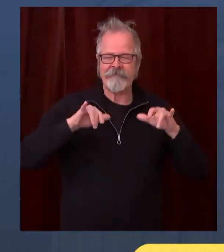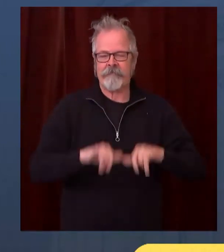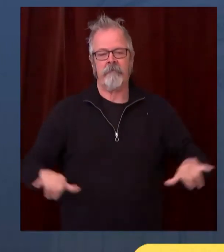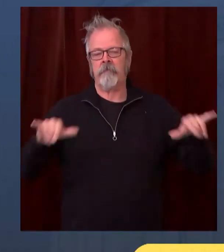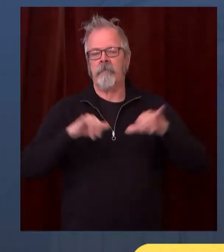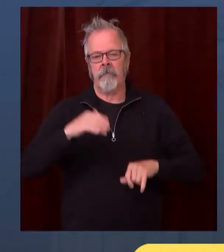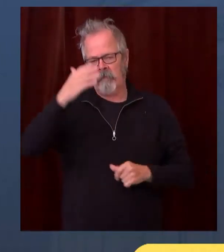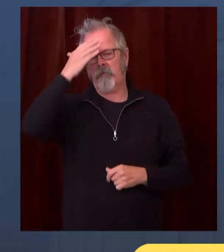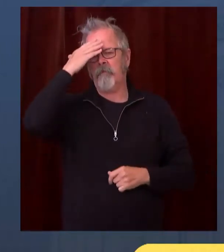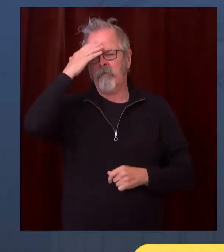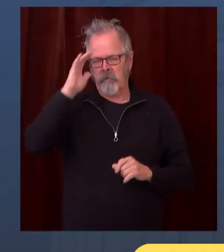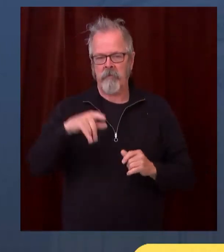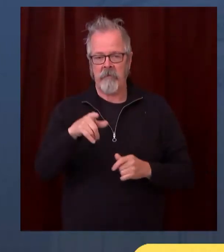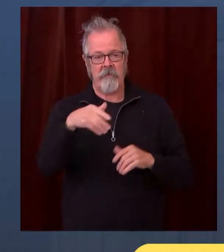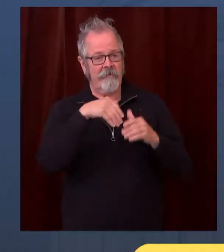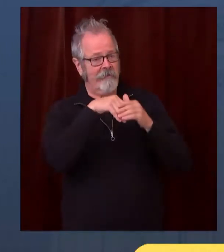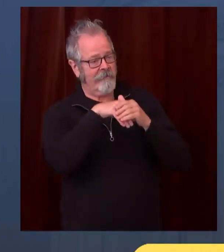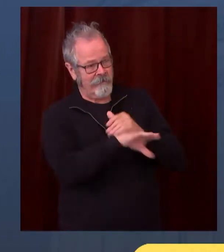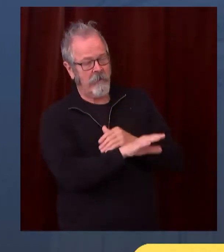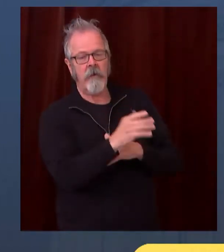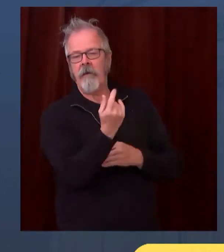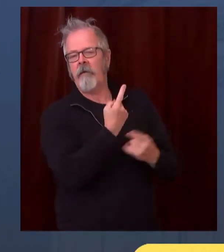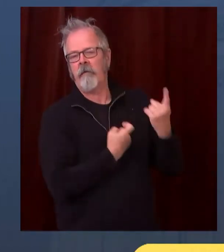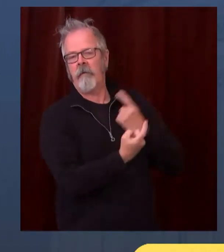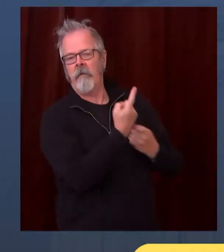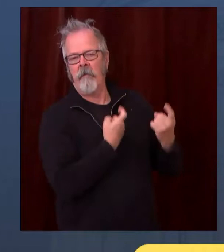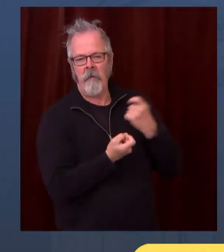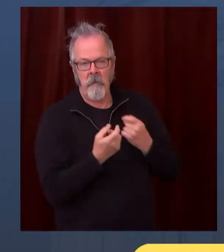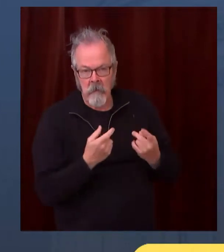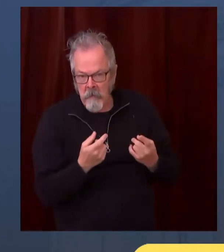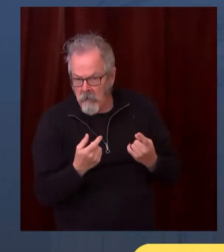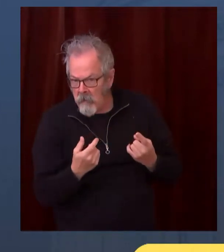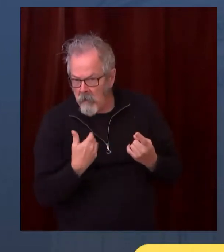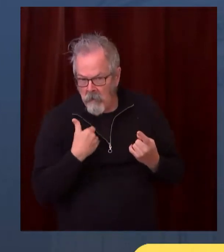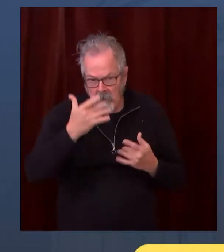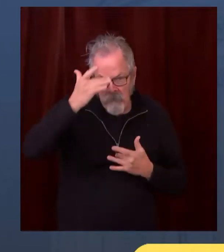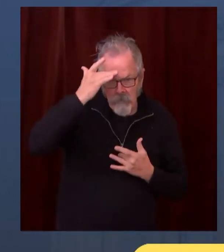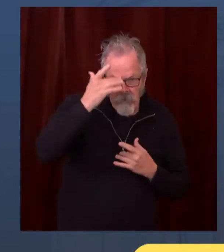name a few of what's going on in long-term care facilities.